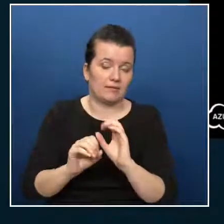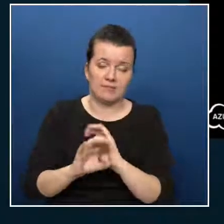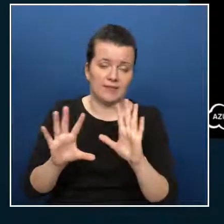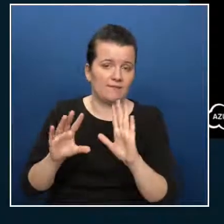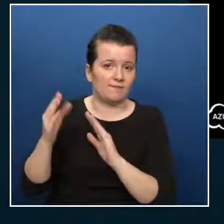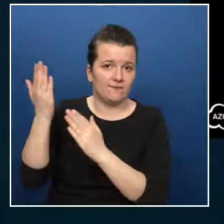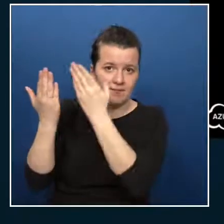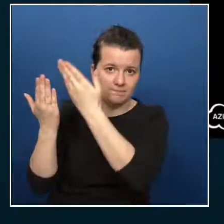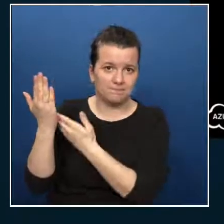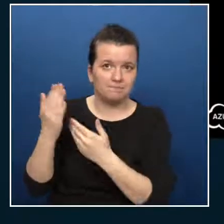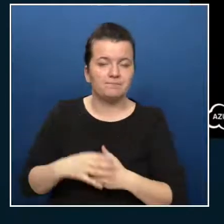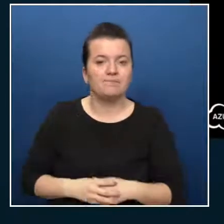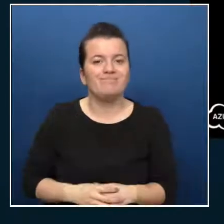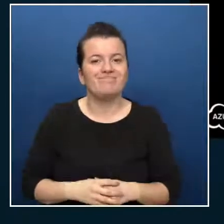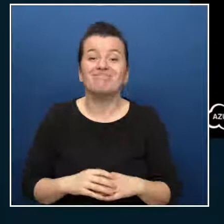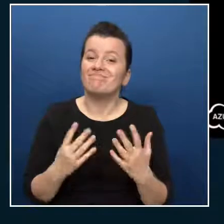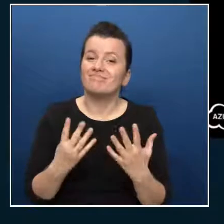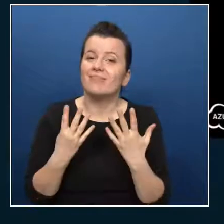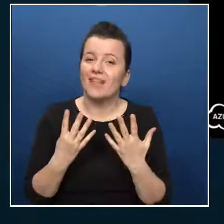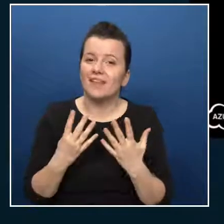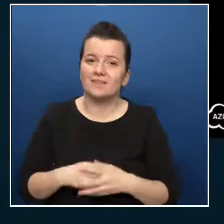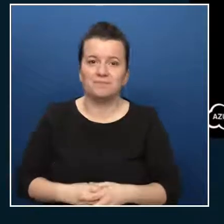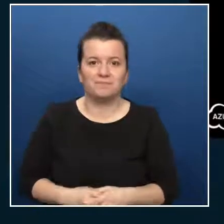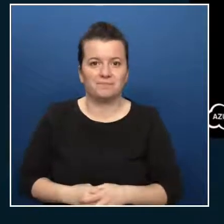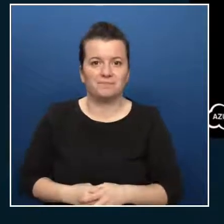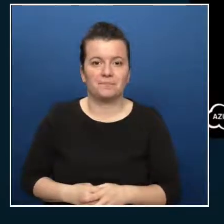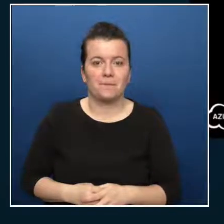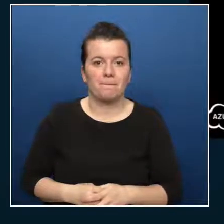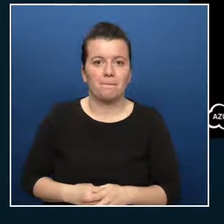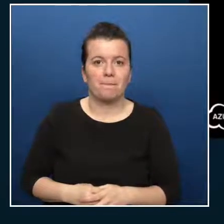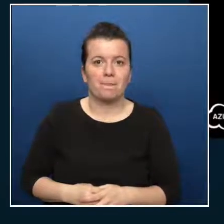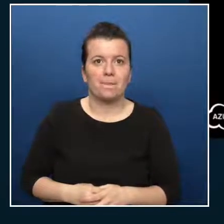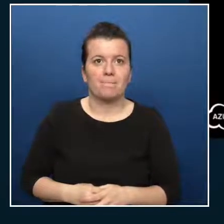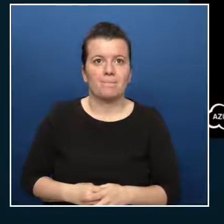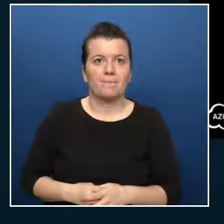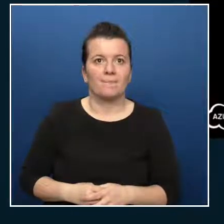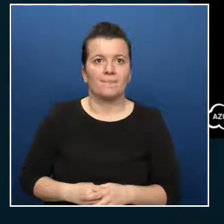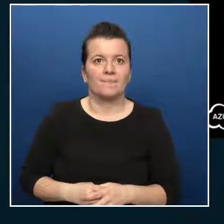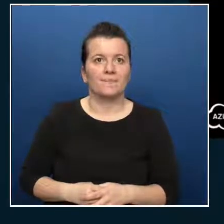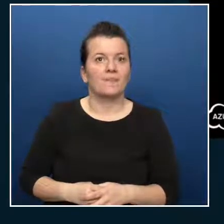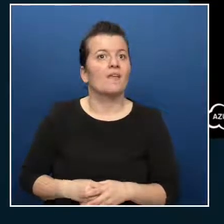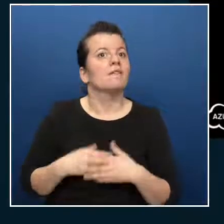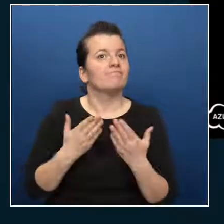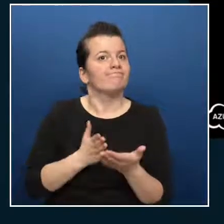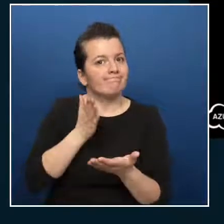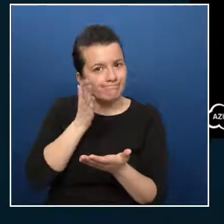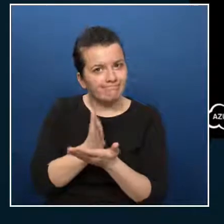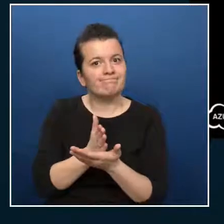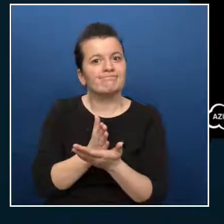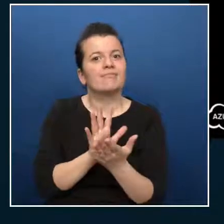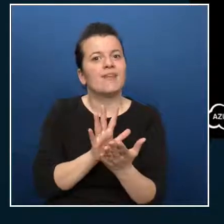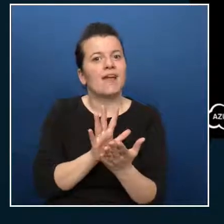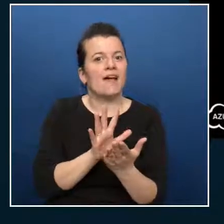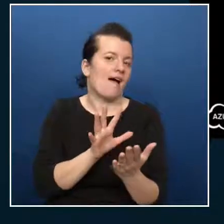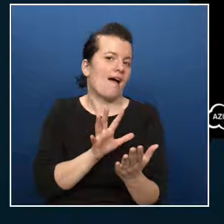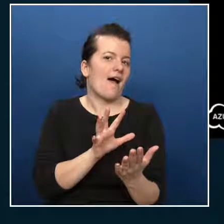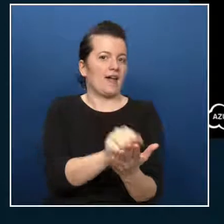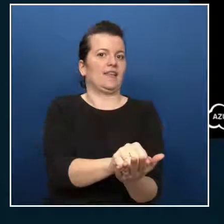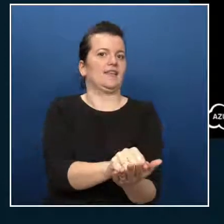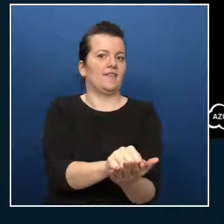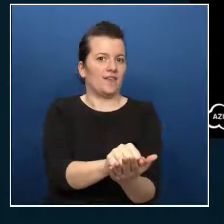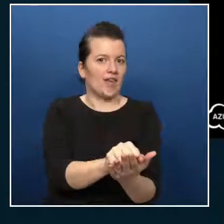9, identifying the right authentication or user identity services for your